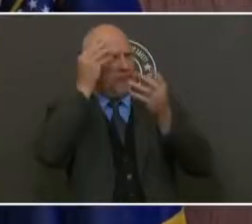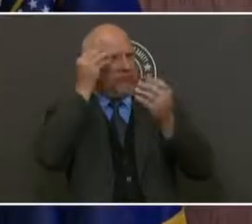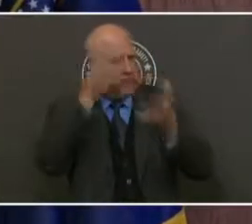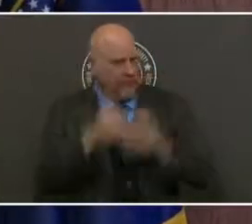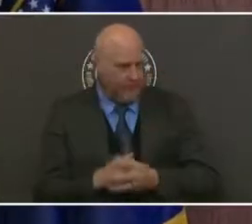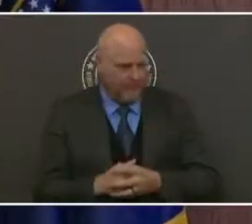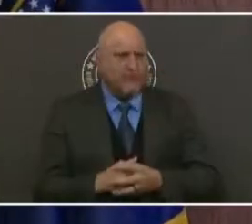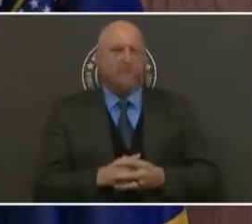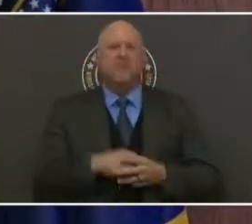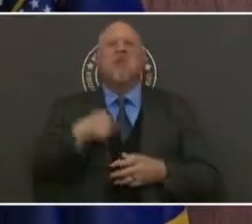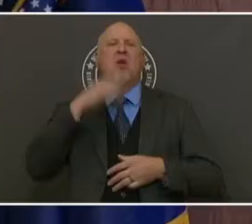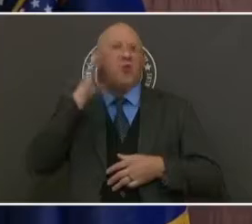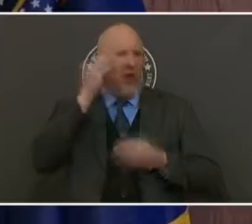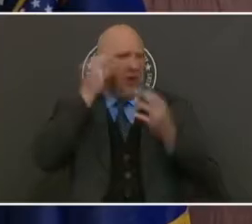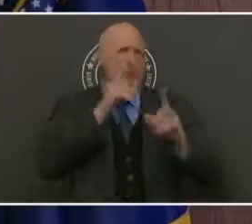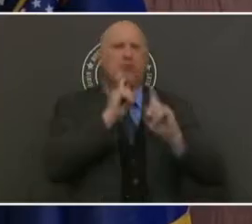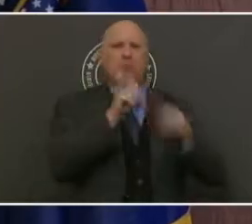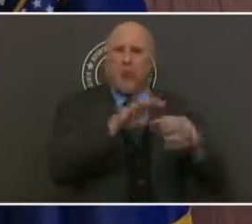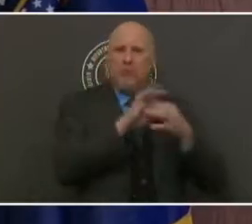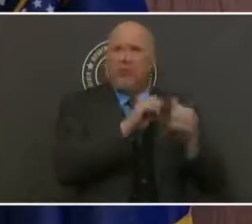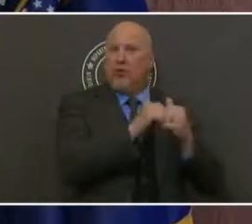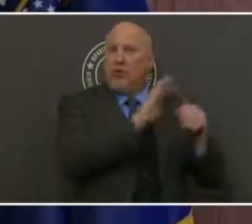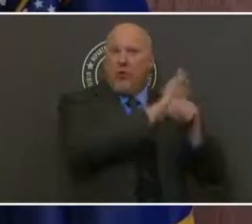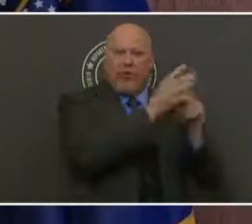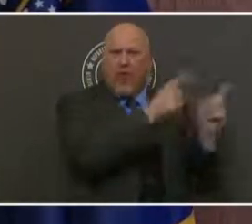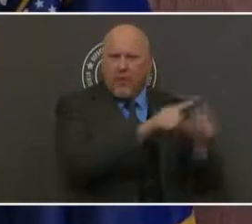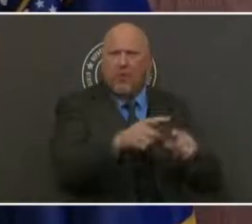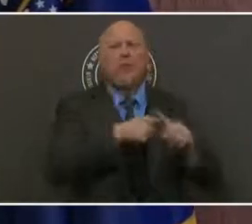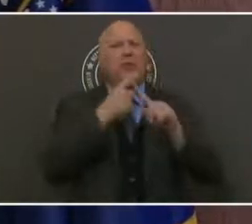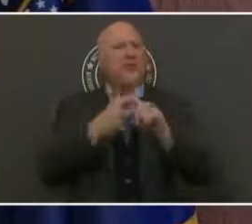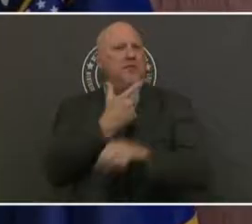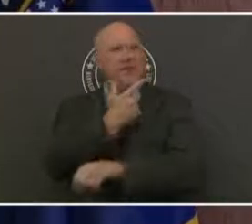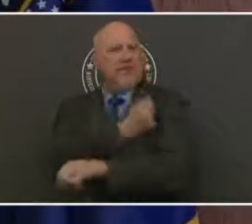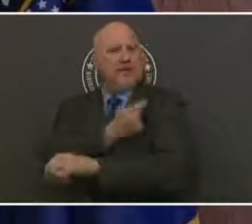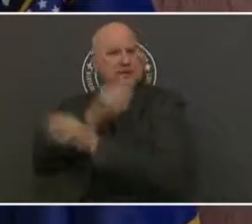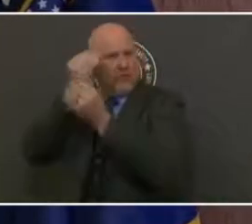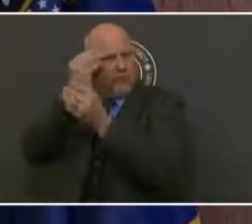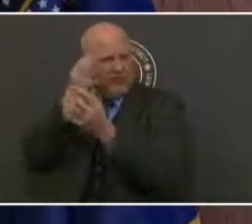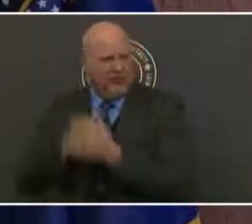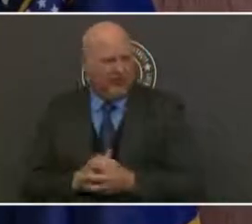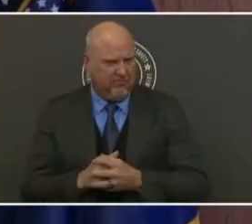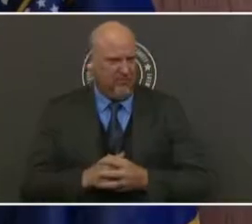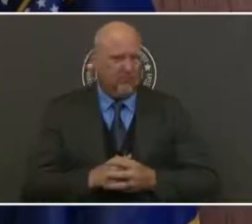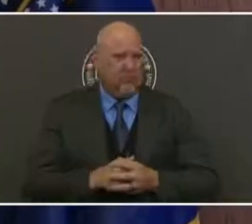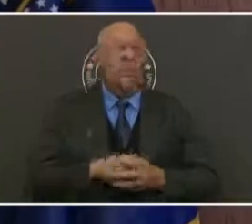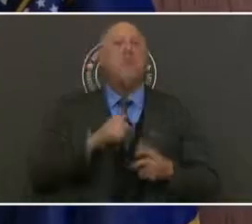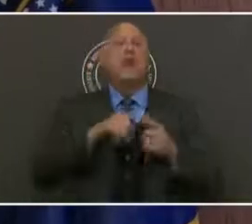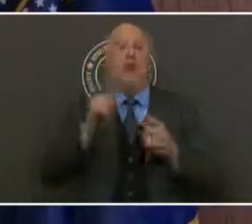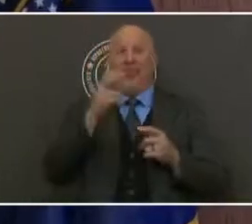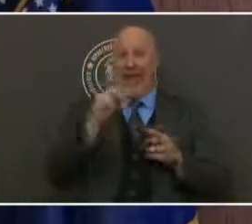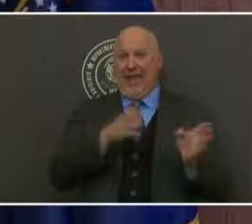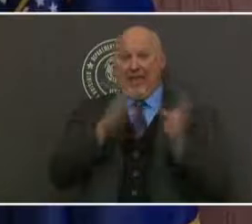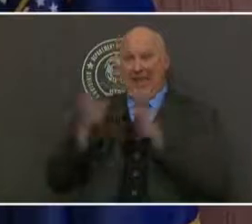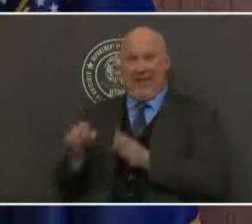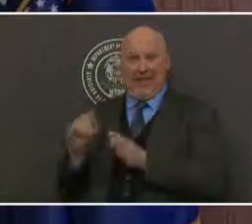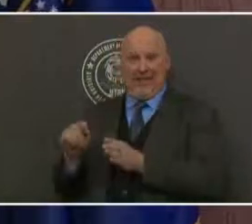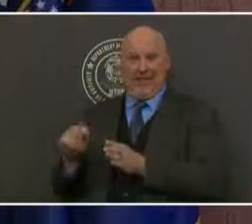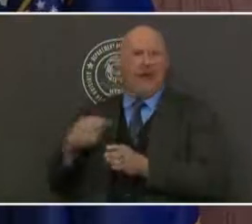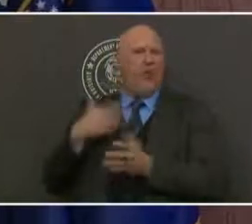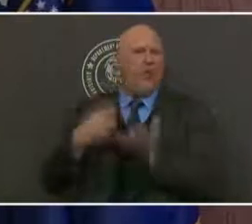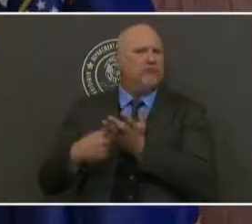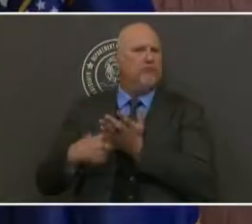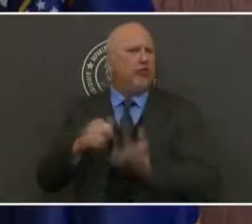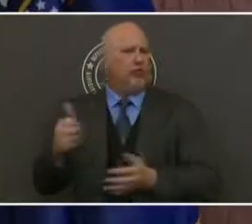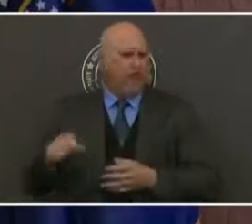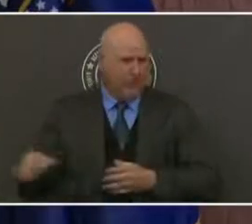I do that, I do want to give a little reminder on a different topic. It was just 13 months ago that we were